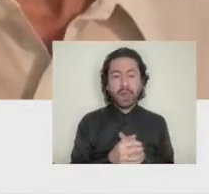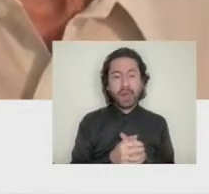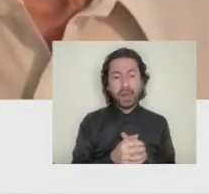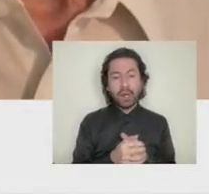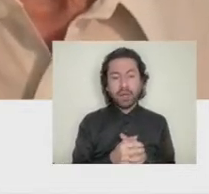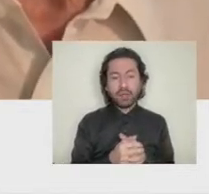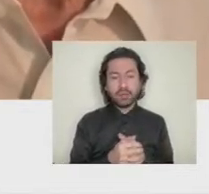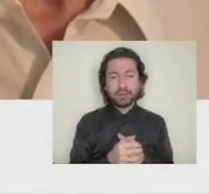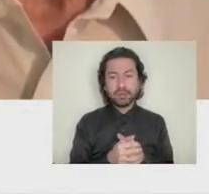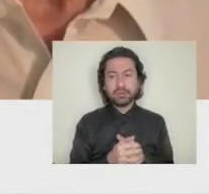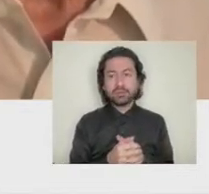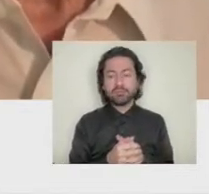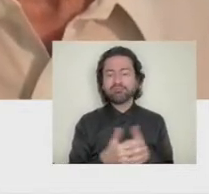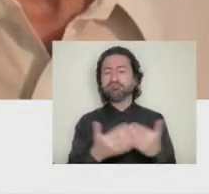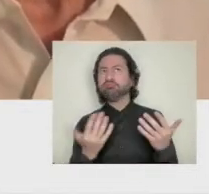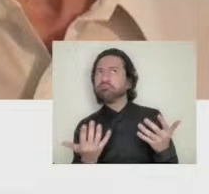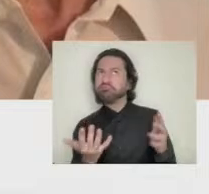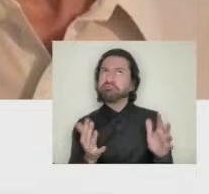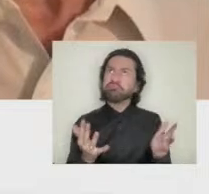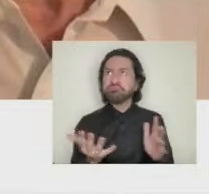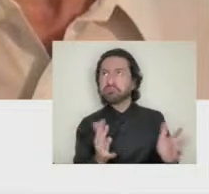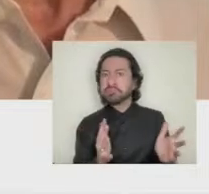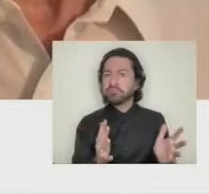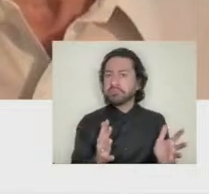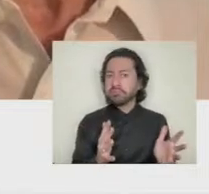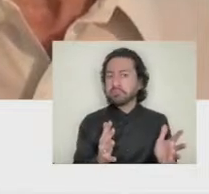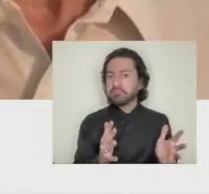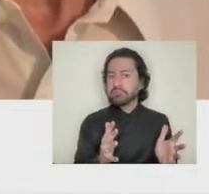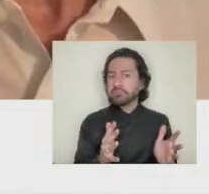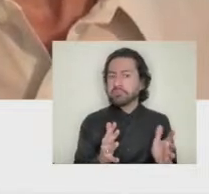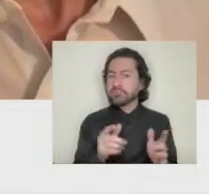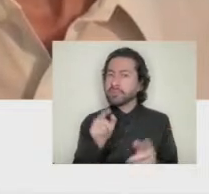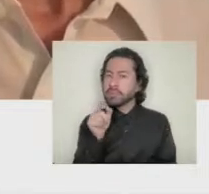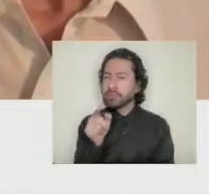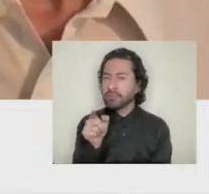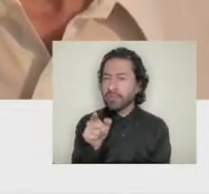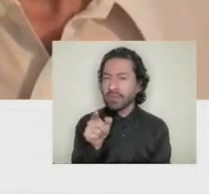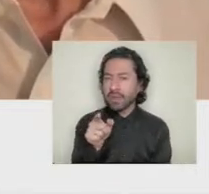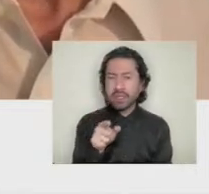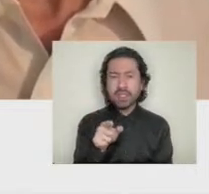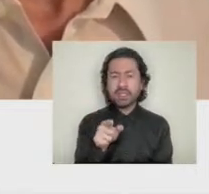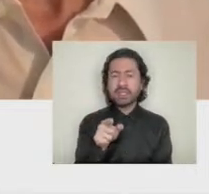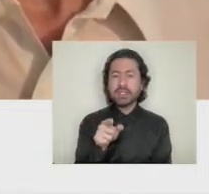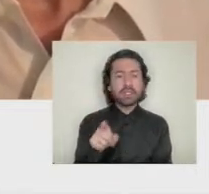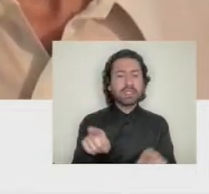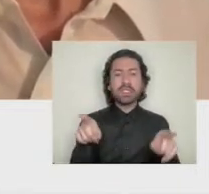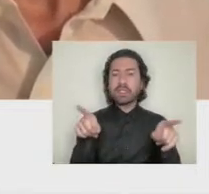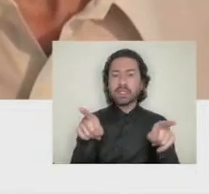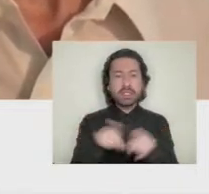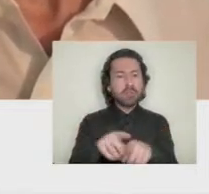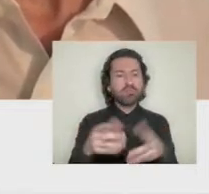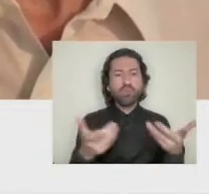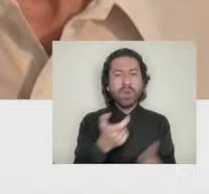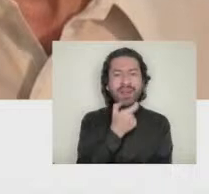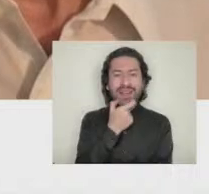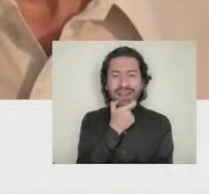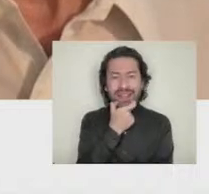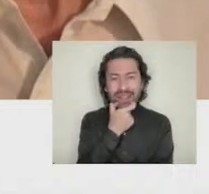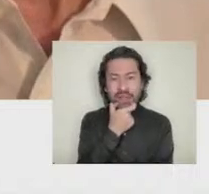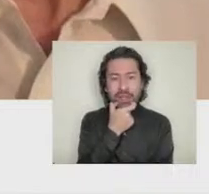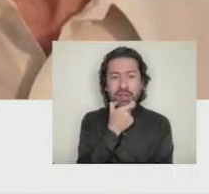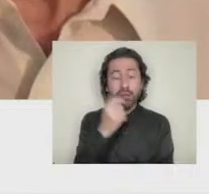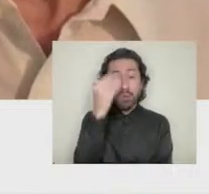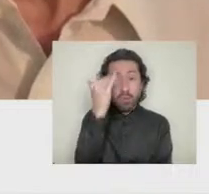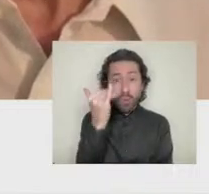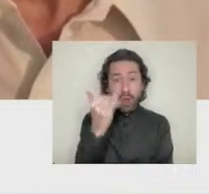England, as a consequence of austerity. So look at women. These are